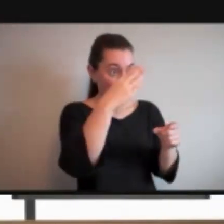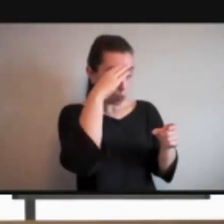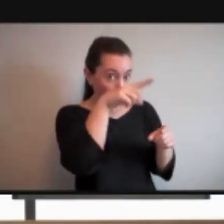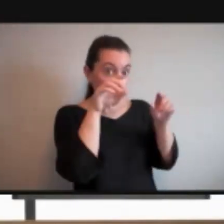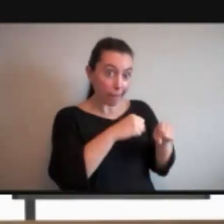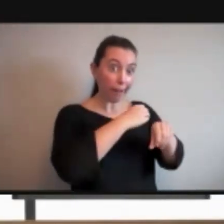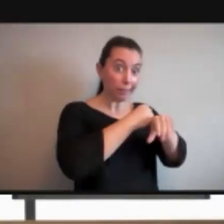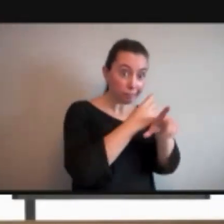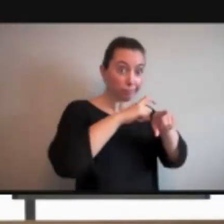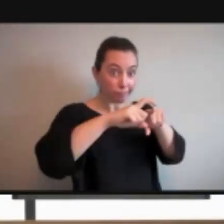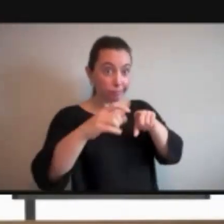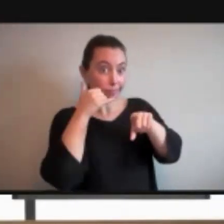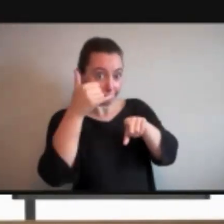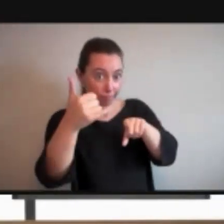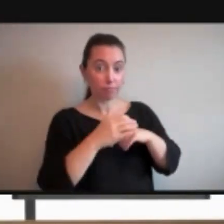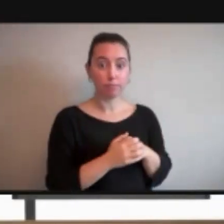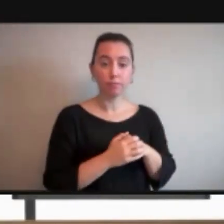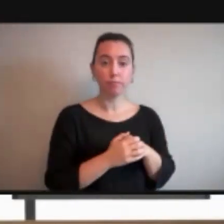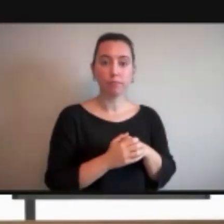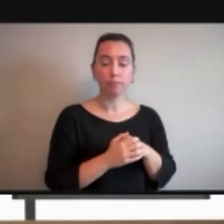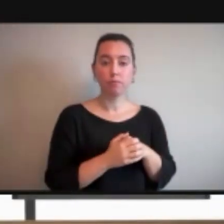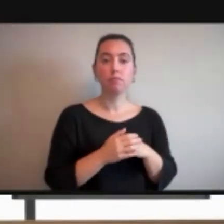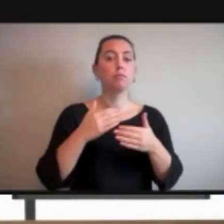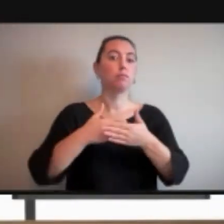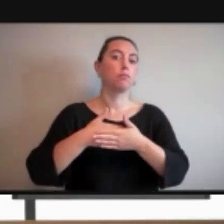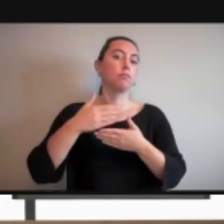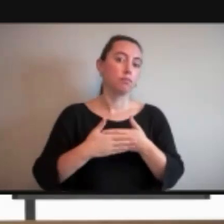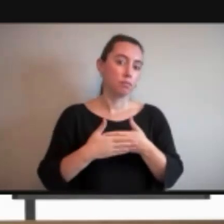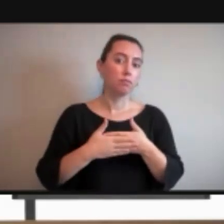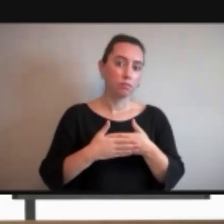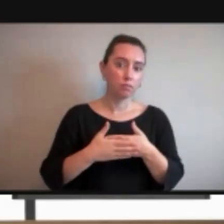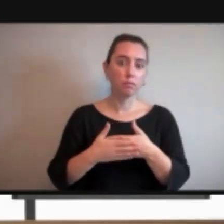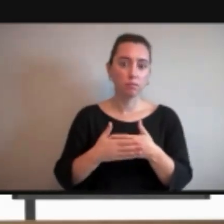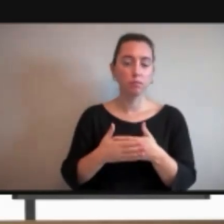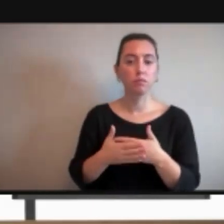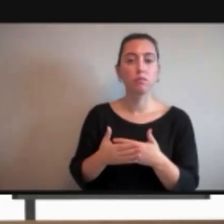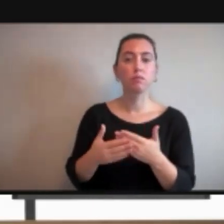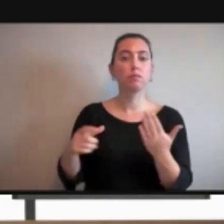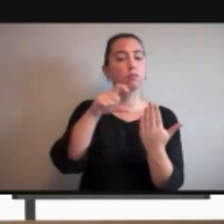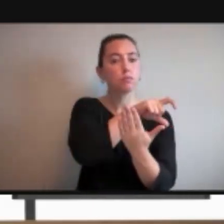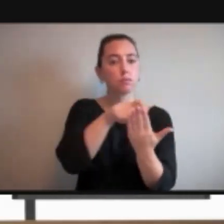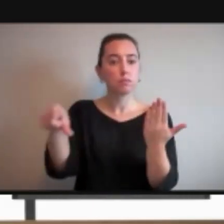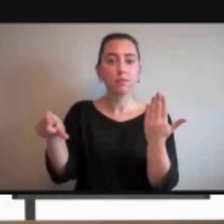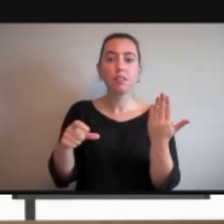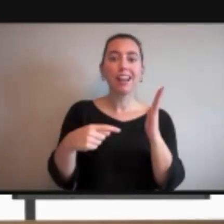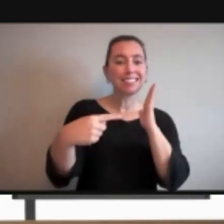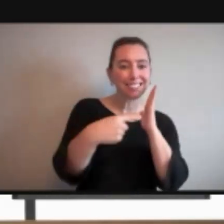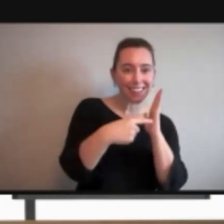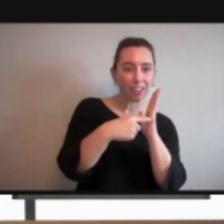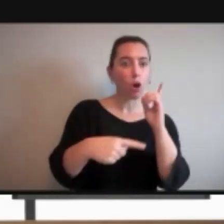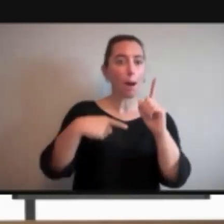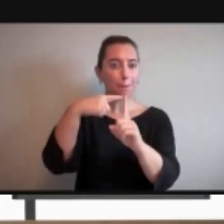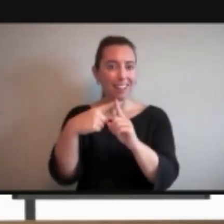And 2 notes to that effective communication shall address technical, but also cognitive and understandability aspects, because they are a